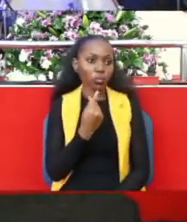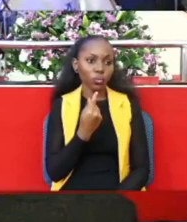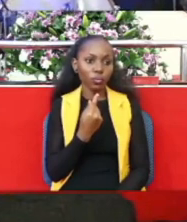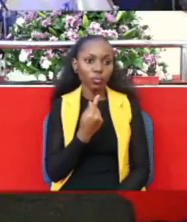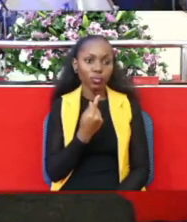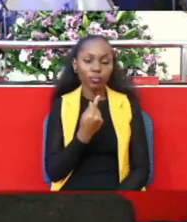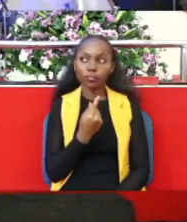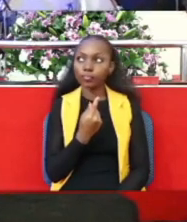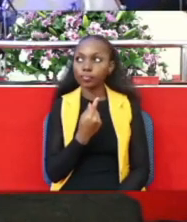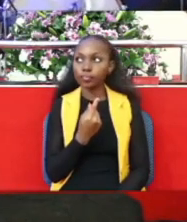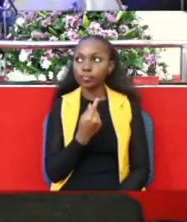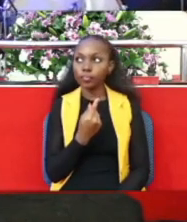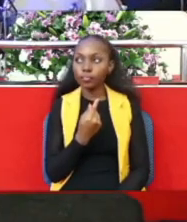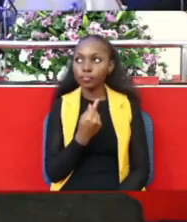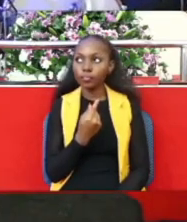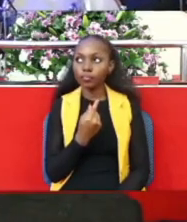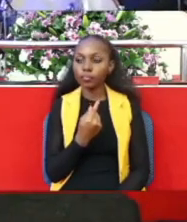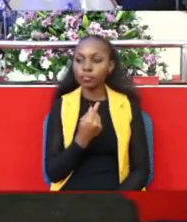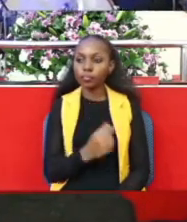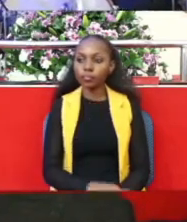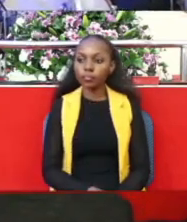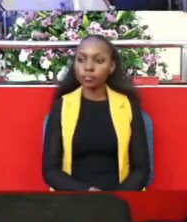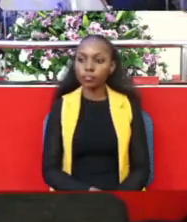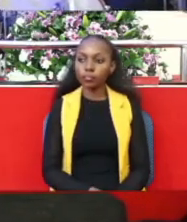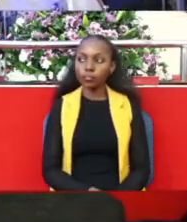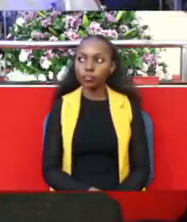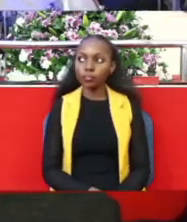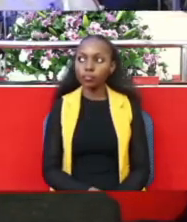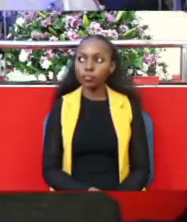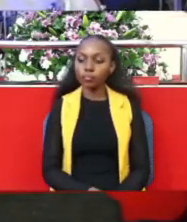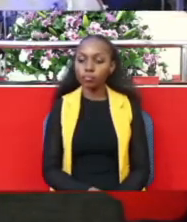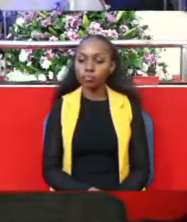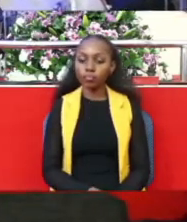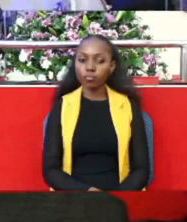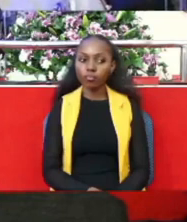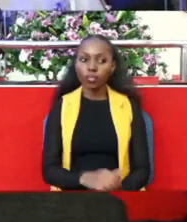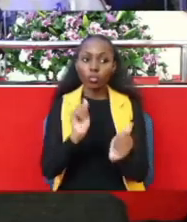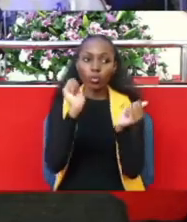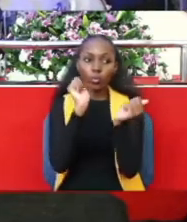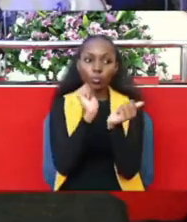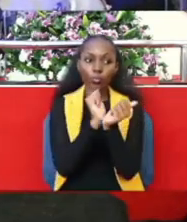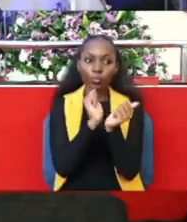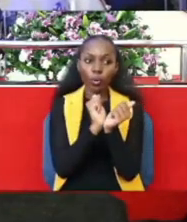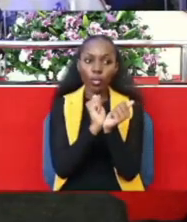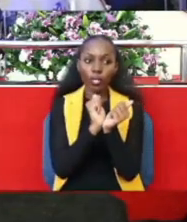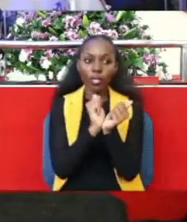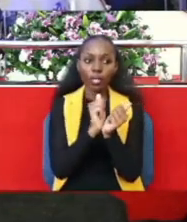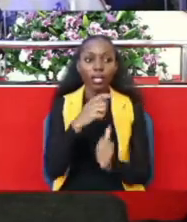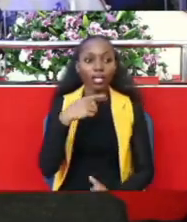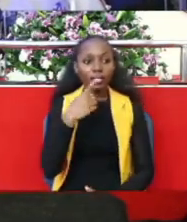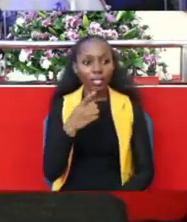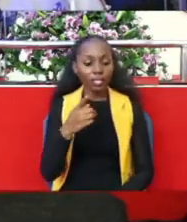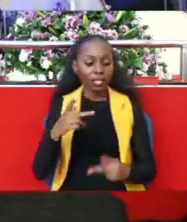katika kazini ambaye napigana na yeye, basi ni huyu, ni nani huyu tunapigana na? And so he exposes four enemies that we fight